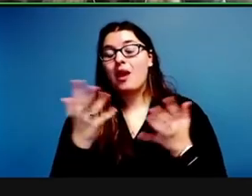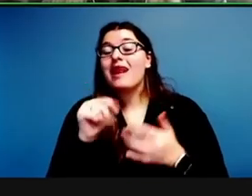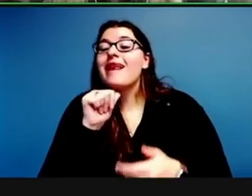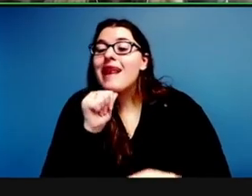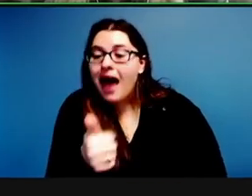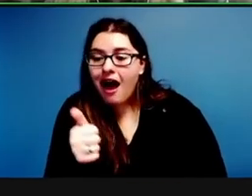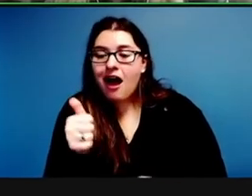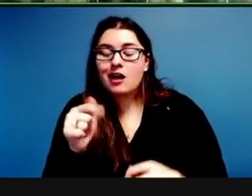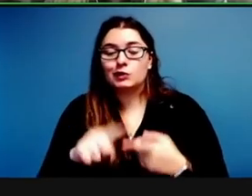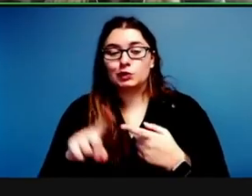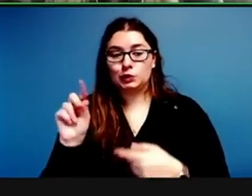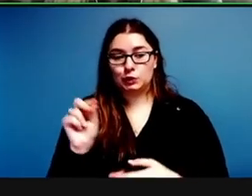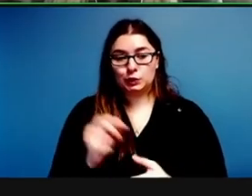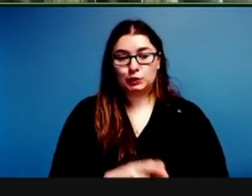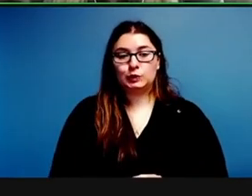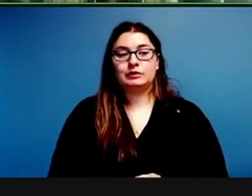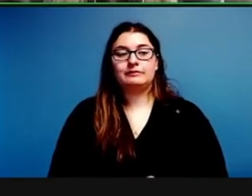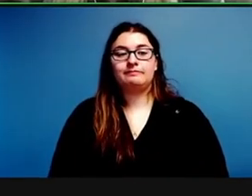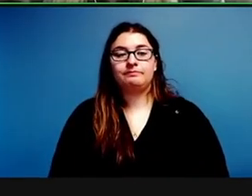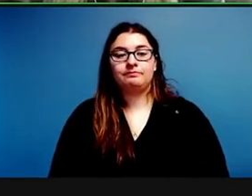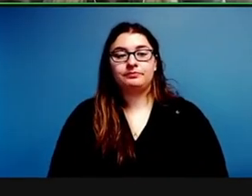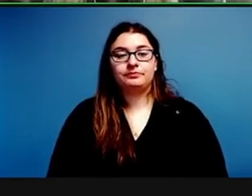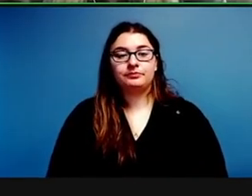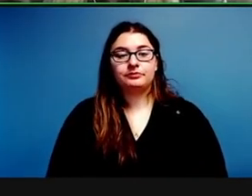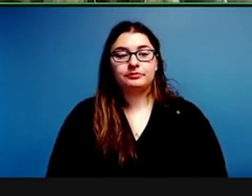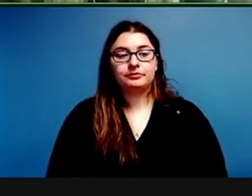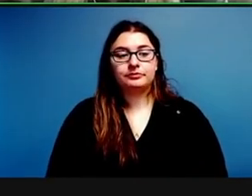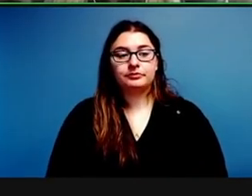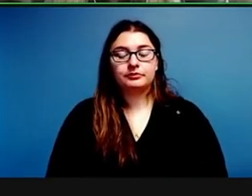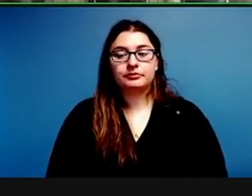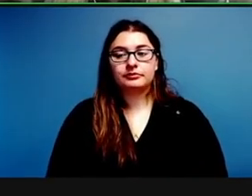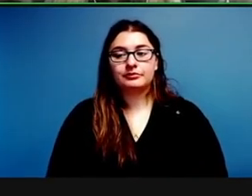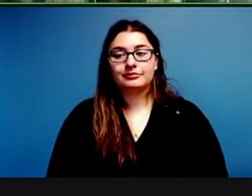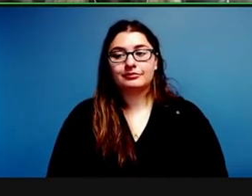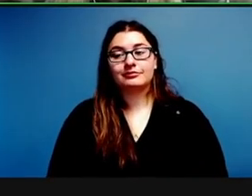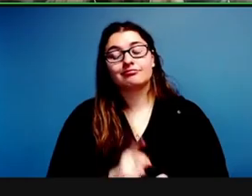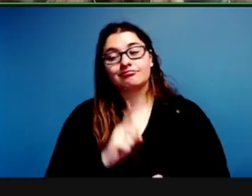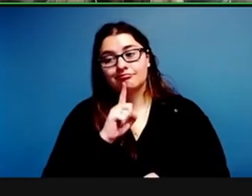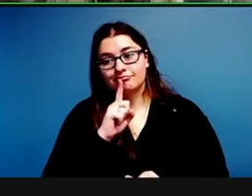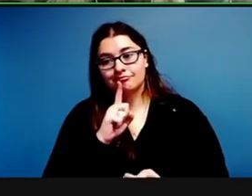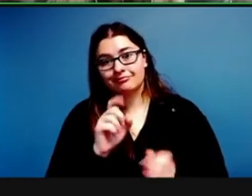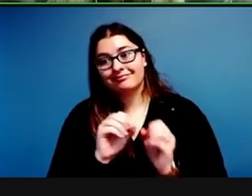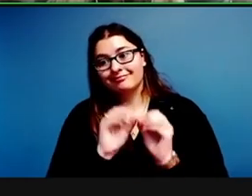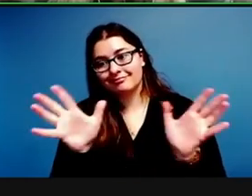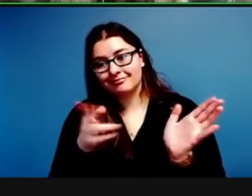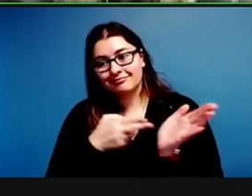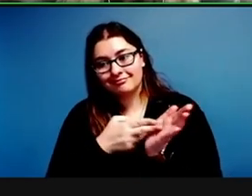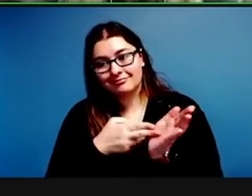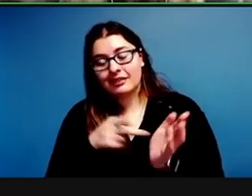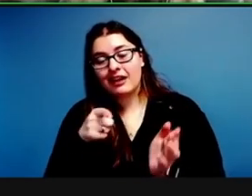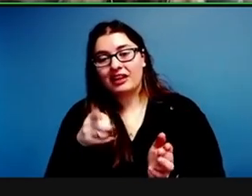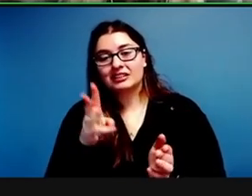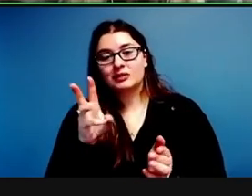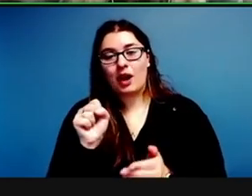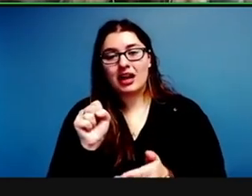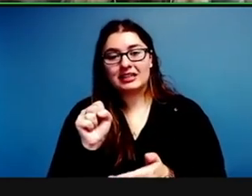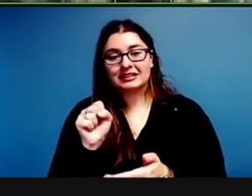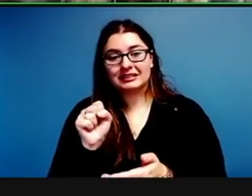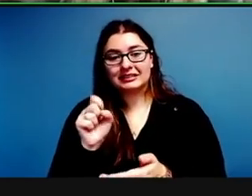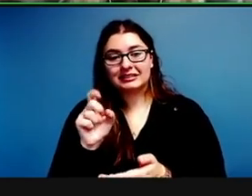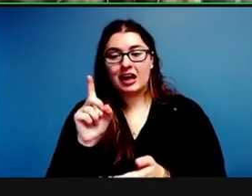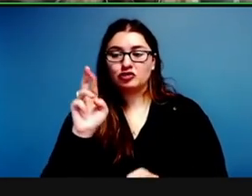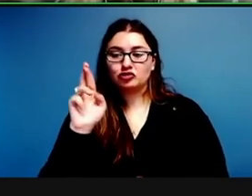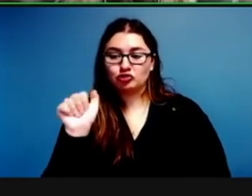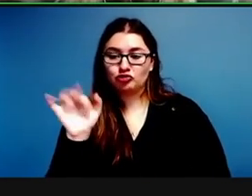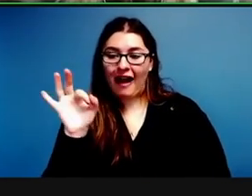do. And in true transparency, this was actually a draft